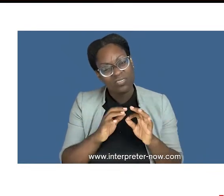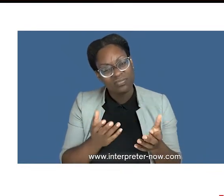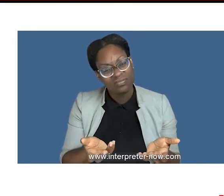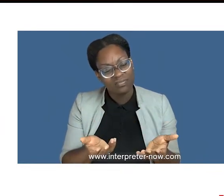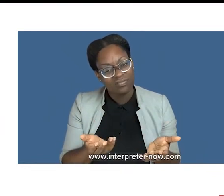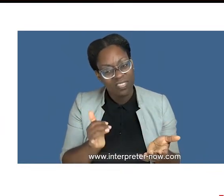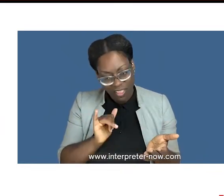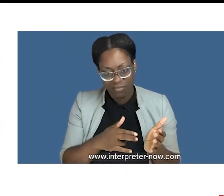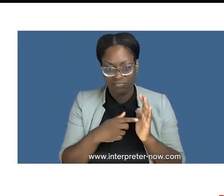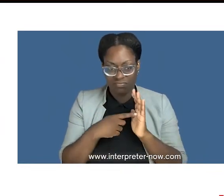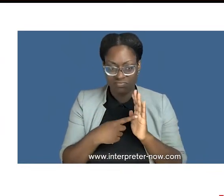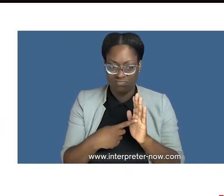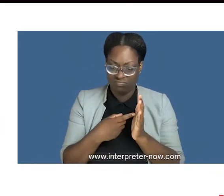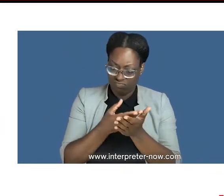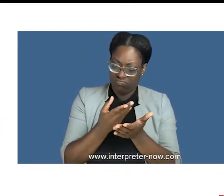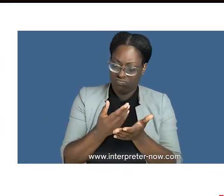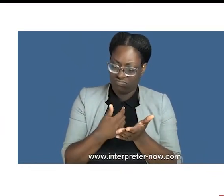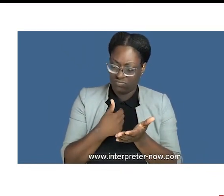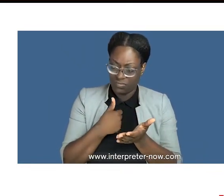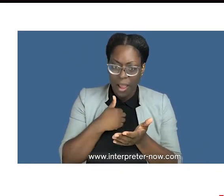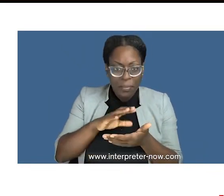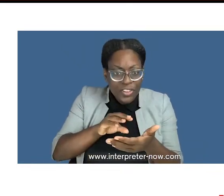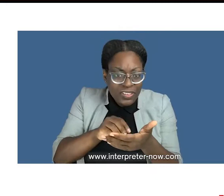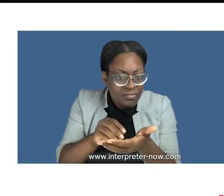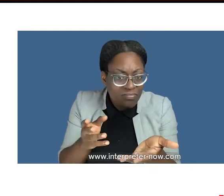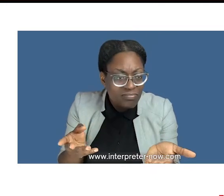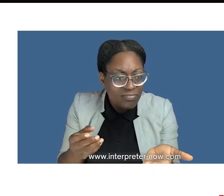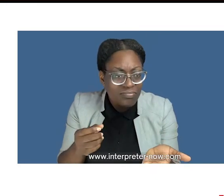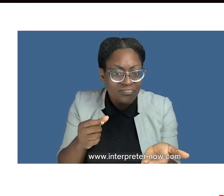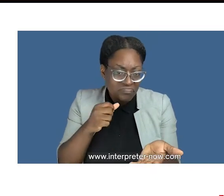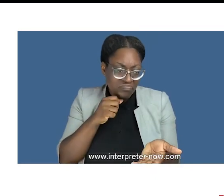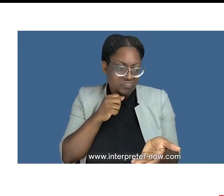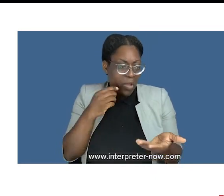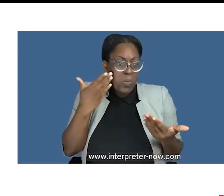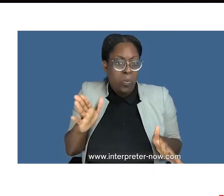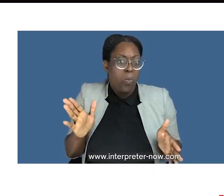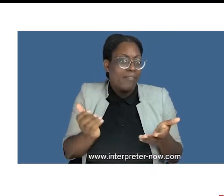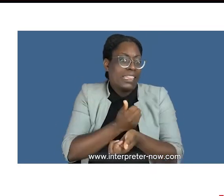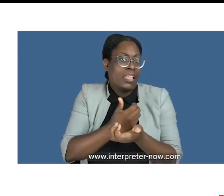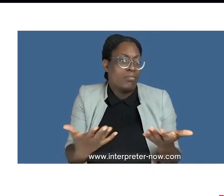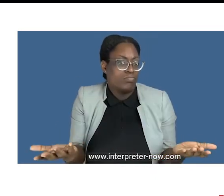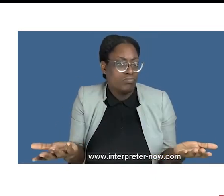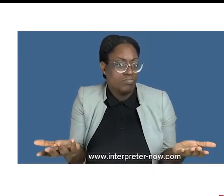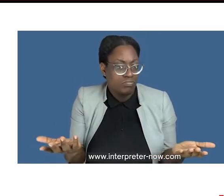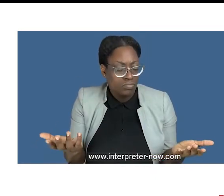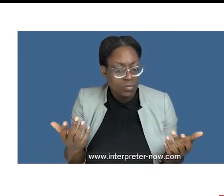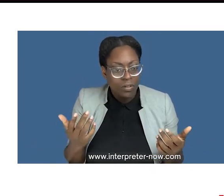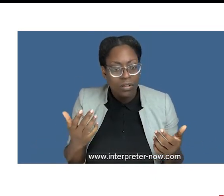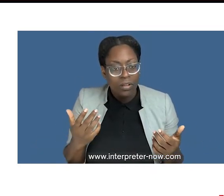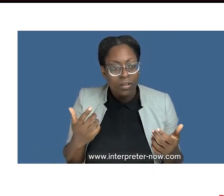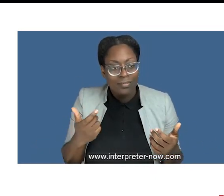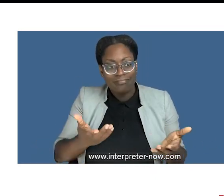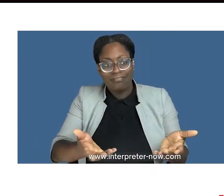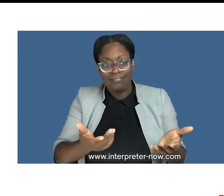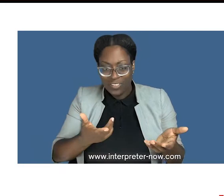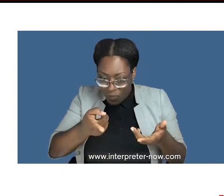that you're on a learning journey, that you care about this. You're inviting other people also to do the same, that to be on this learning journey